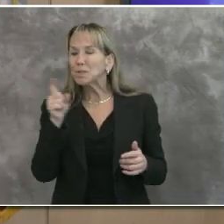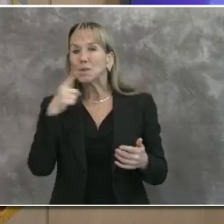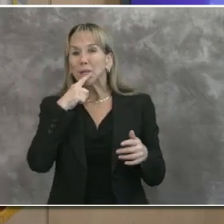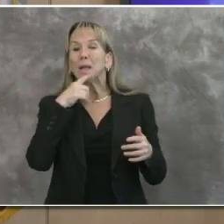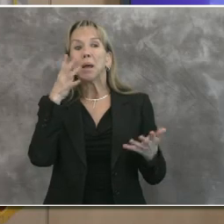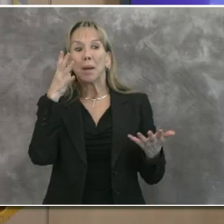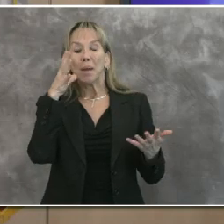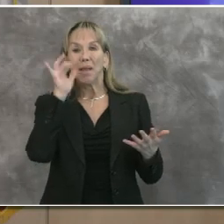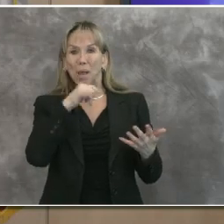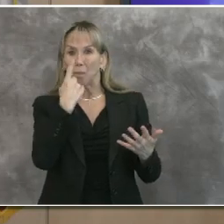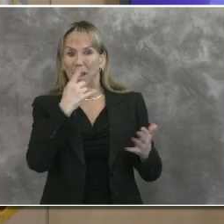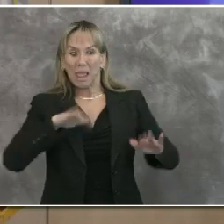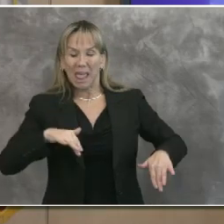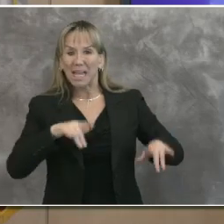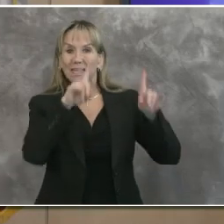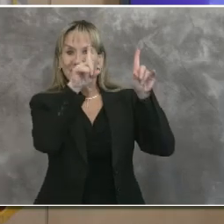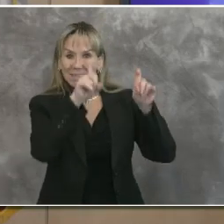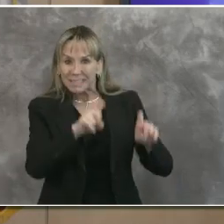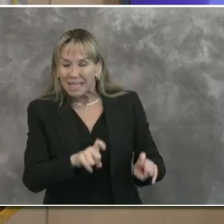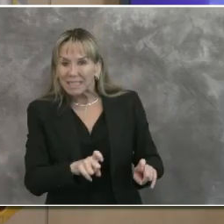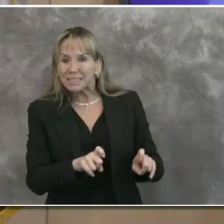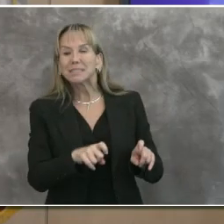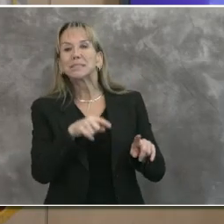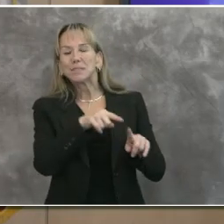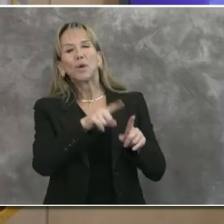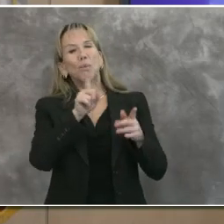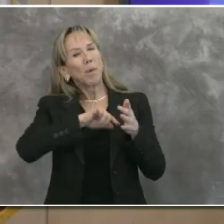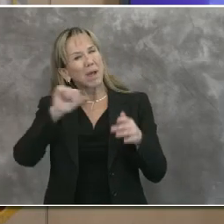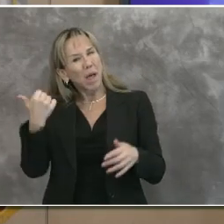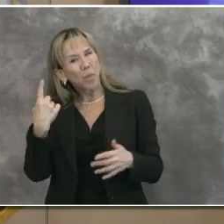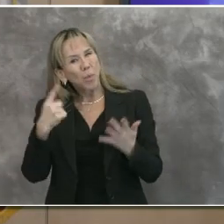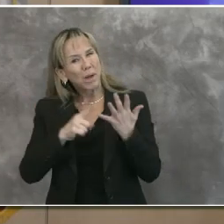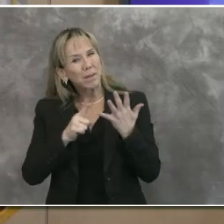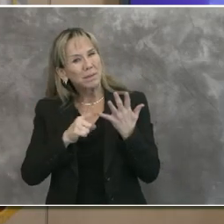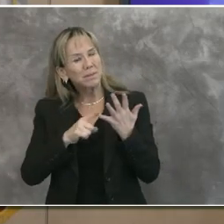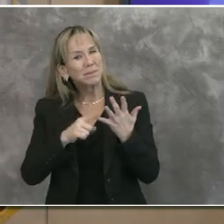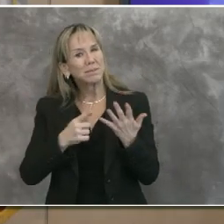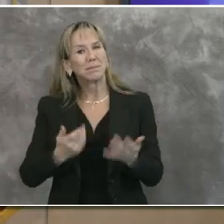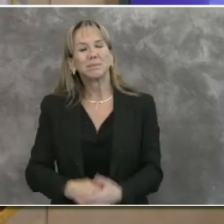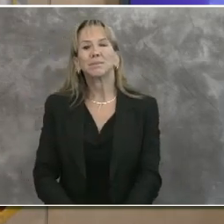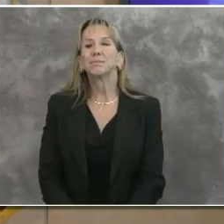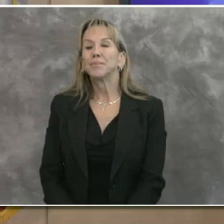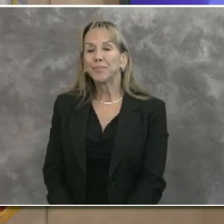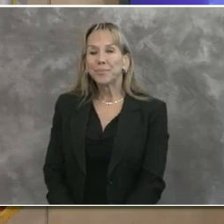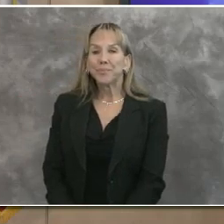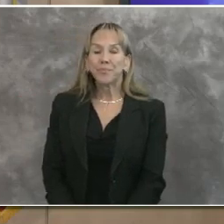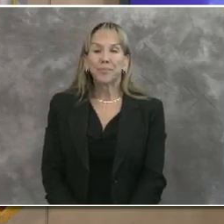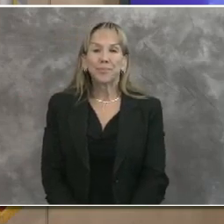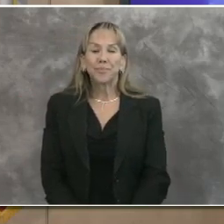missing testing of those 5 criteria, what's the other one? Okay, Dr. Wooten.